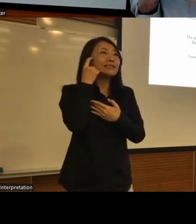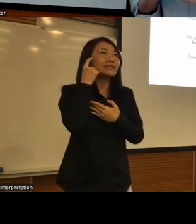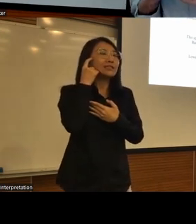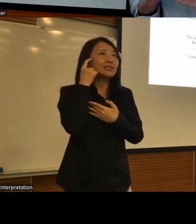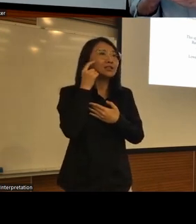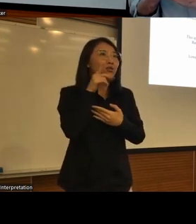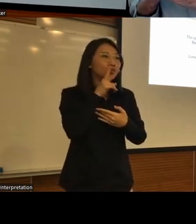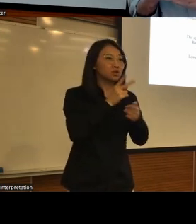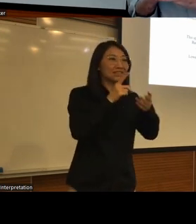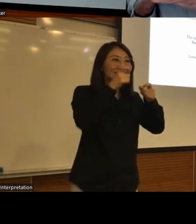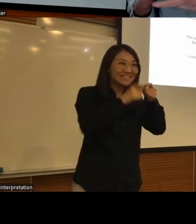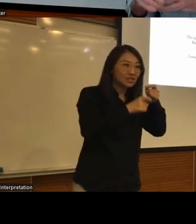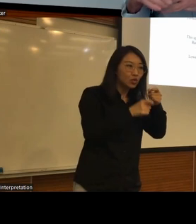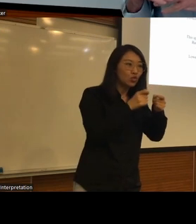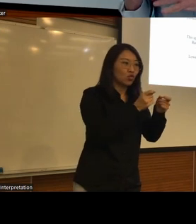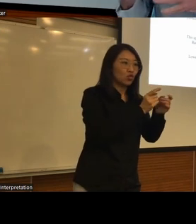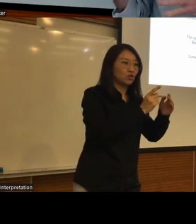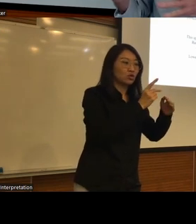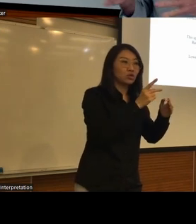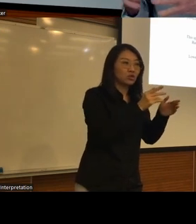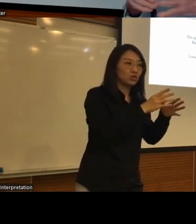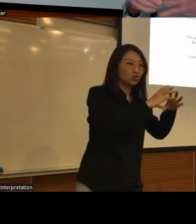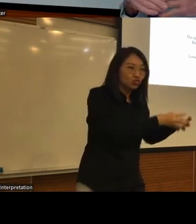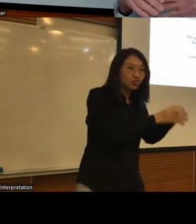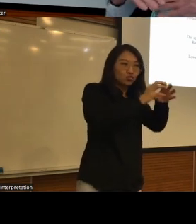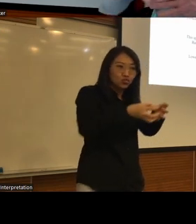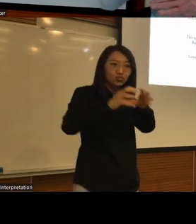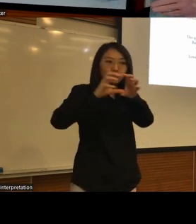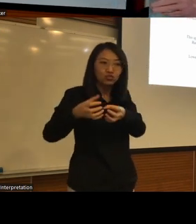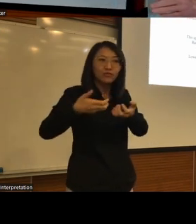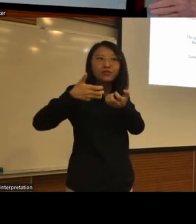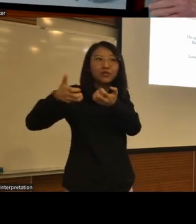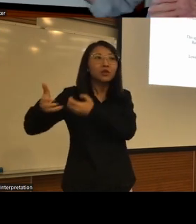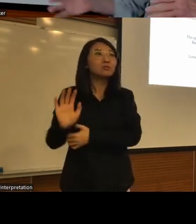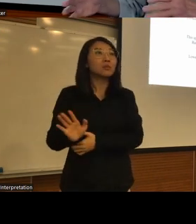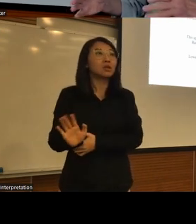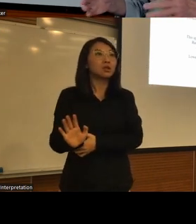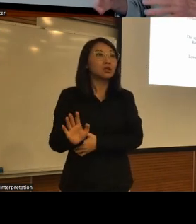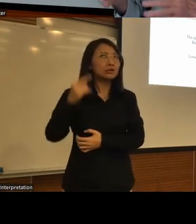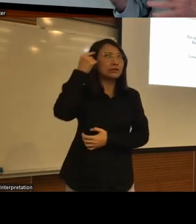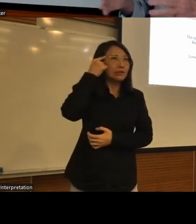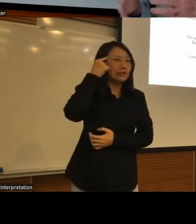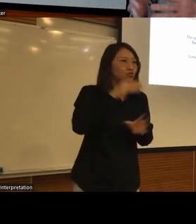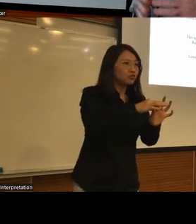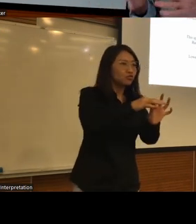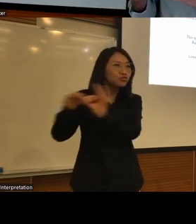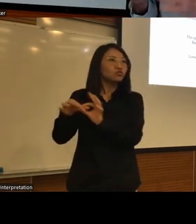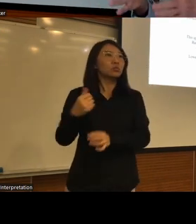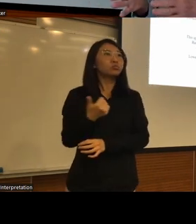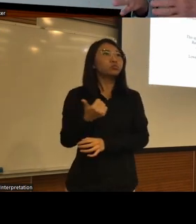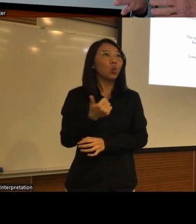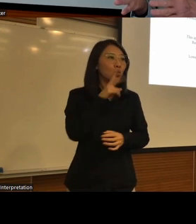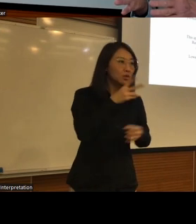small chunks of information, but the patterns that you recognize are far larger and you can treat them